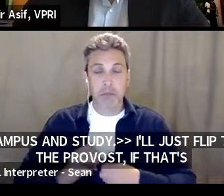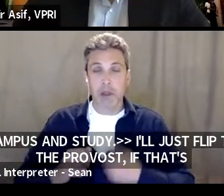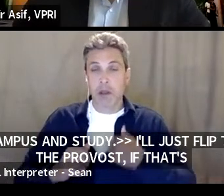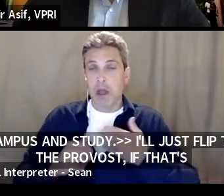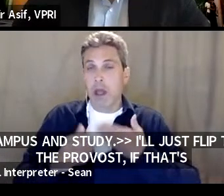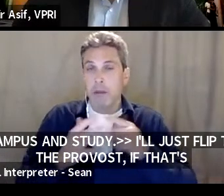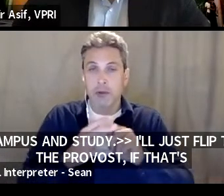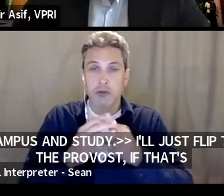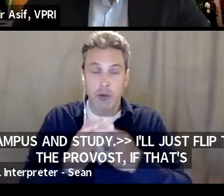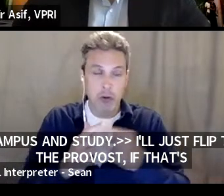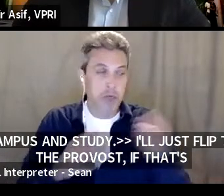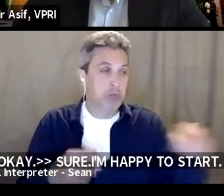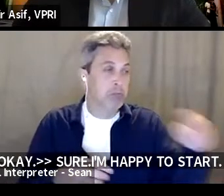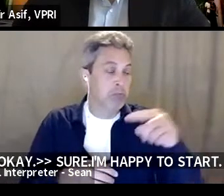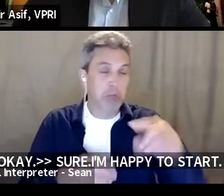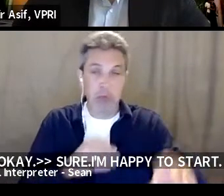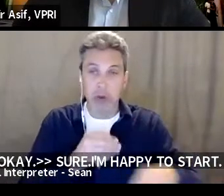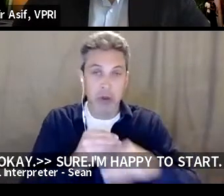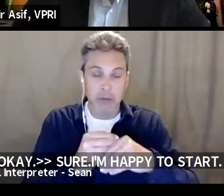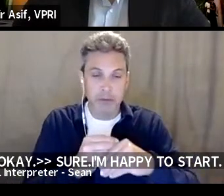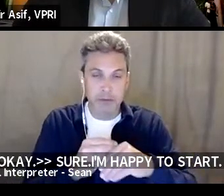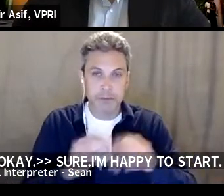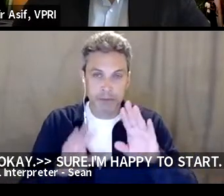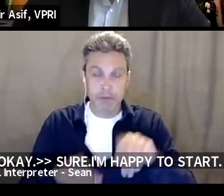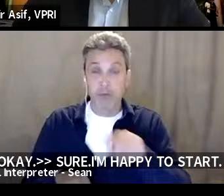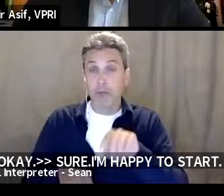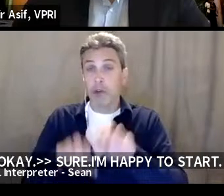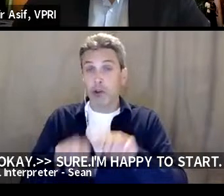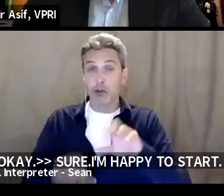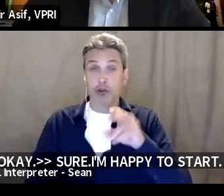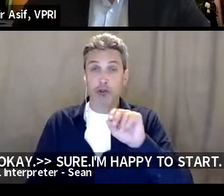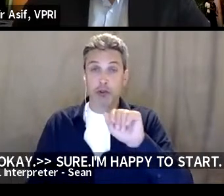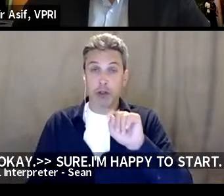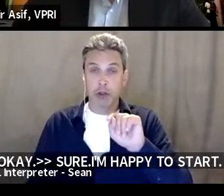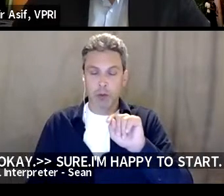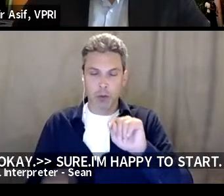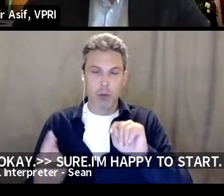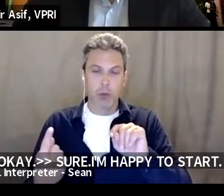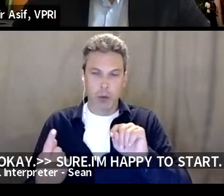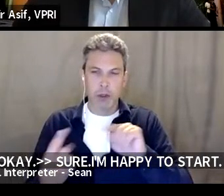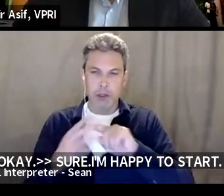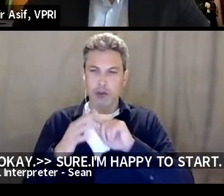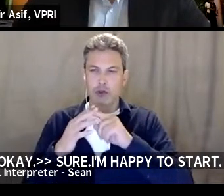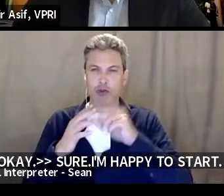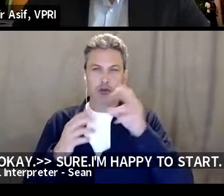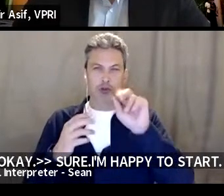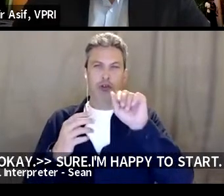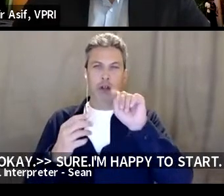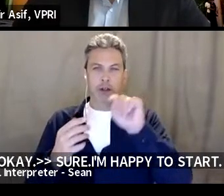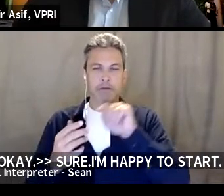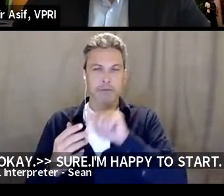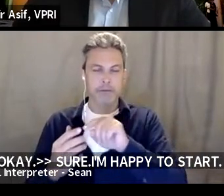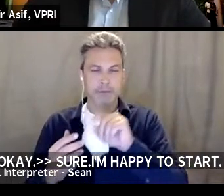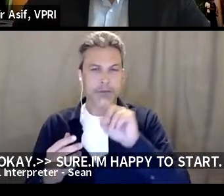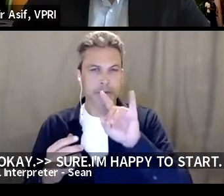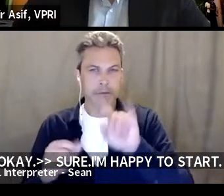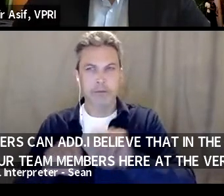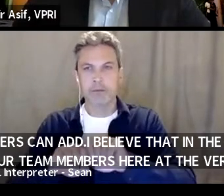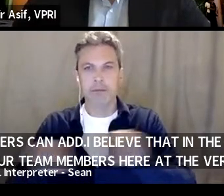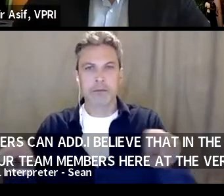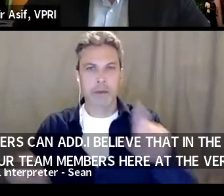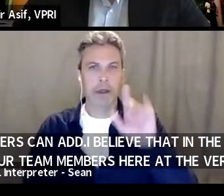believe that in the chat, one of our team members here at the very start of the chat circulated the link to